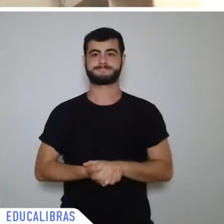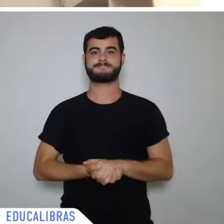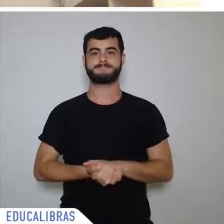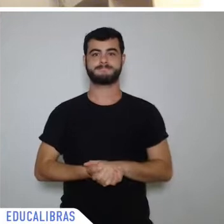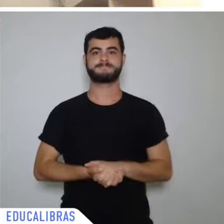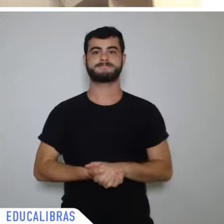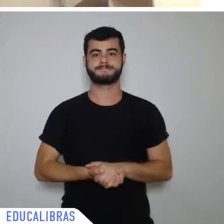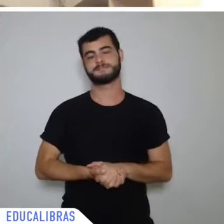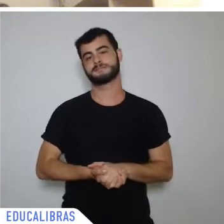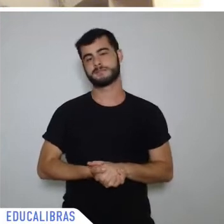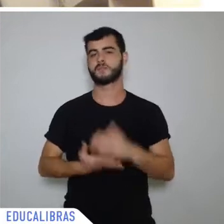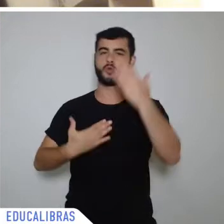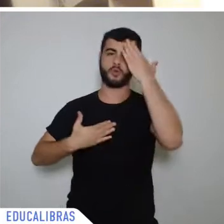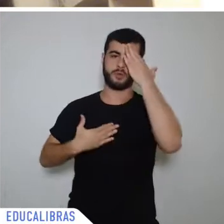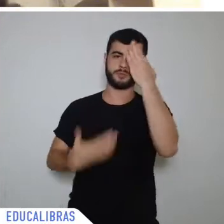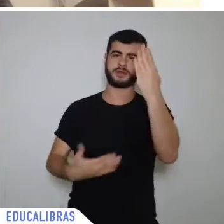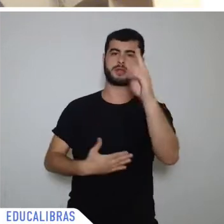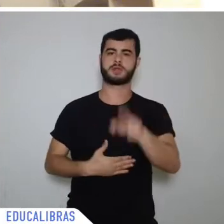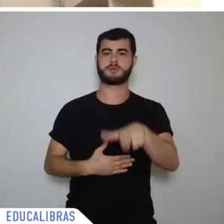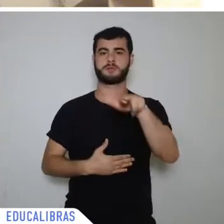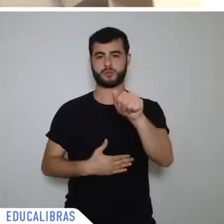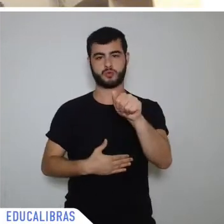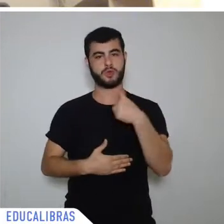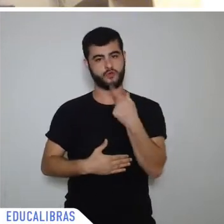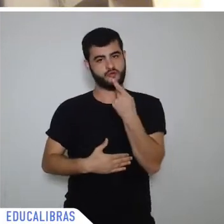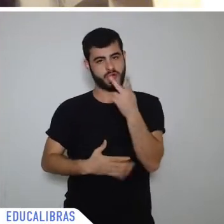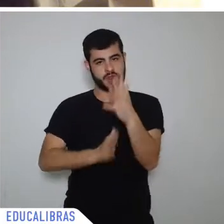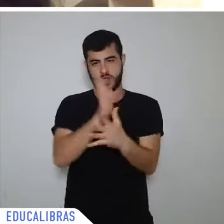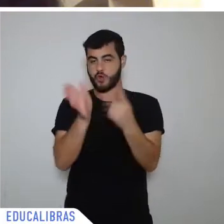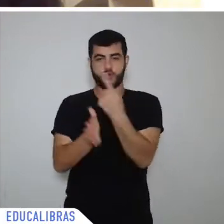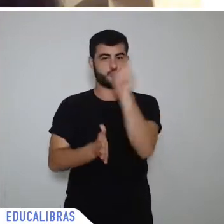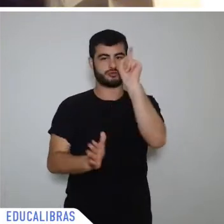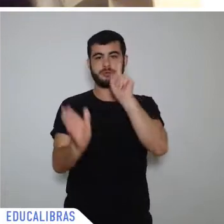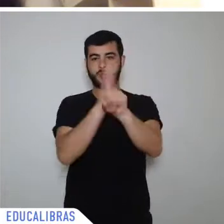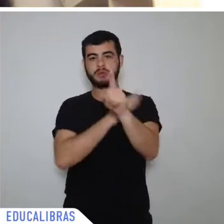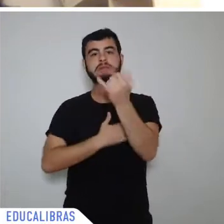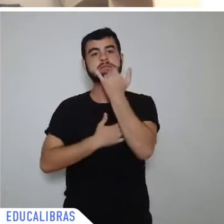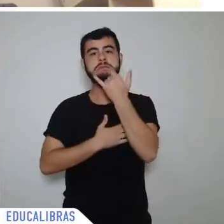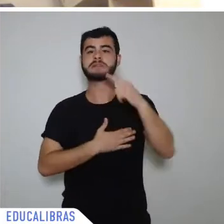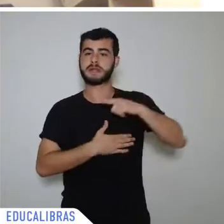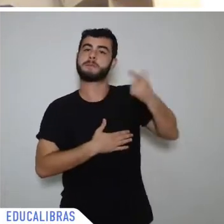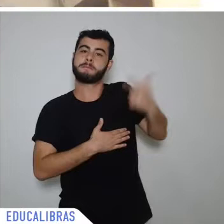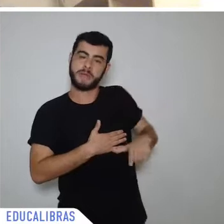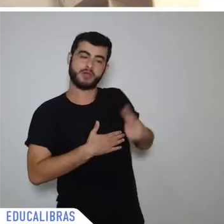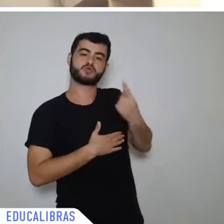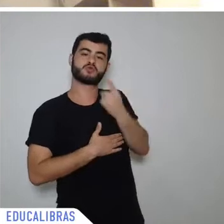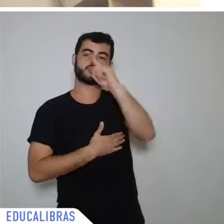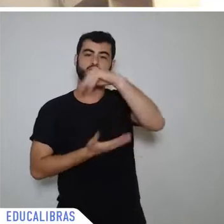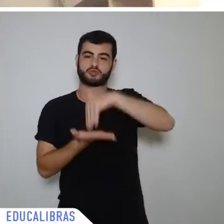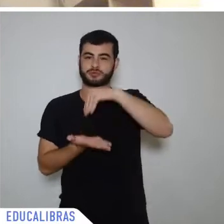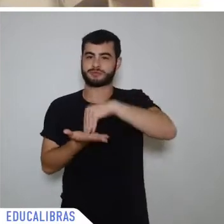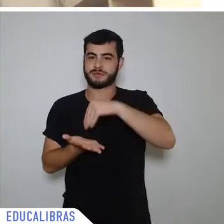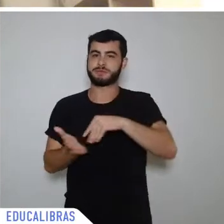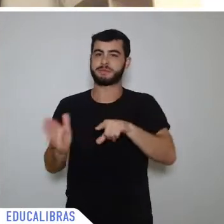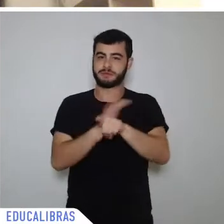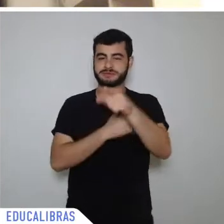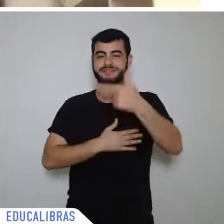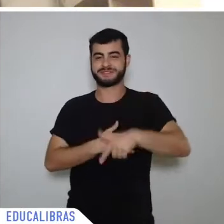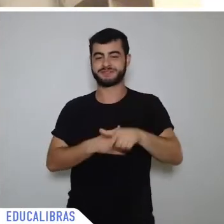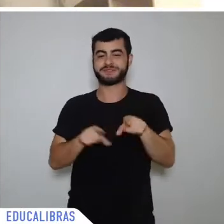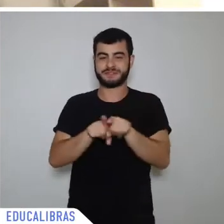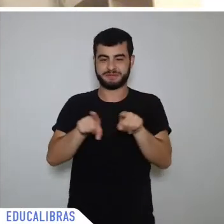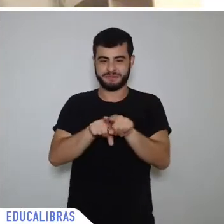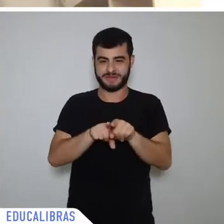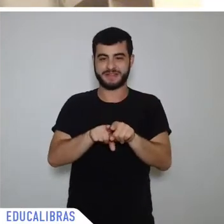is extremely bigger. So thank you very much, Bruna. I said that this was going to be the last question, but we got another